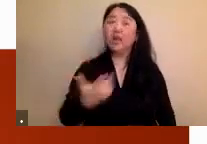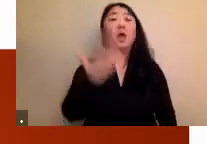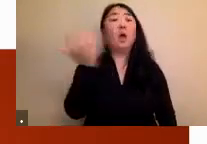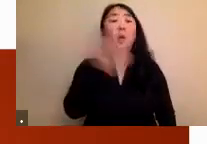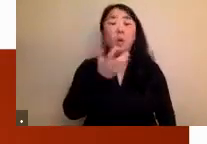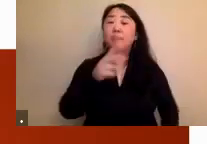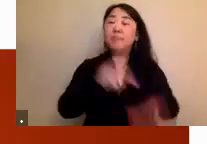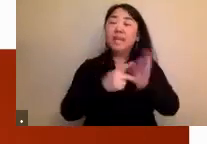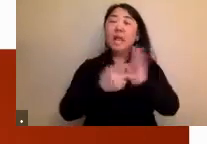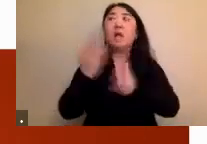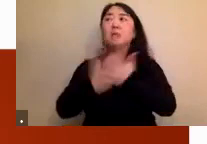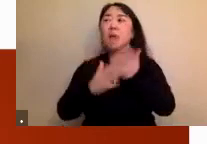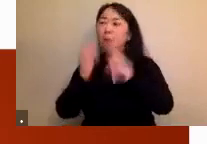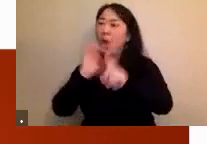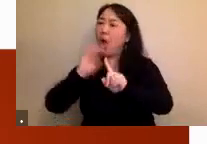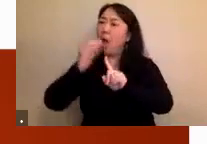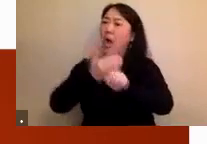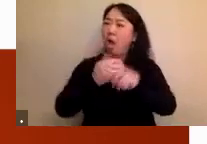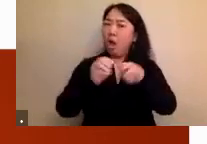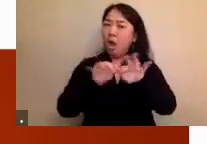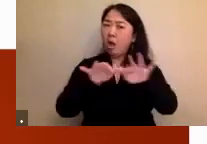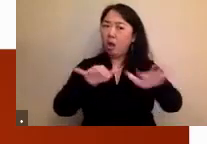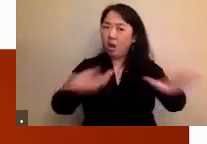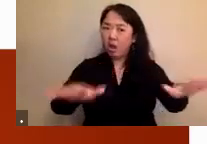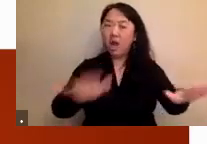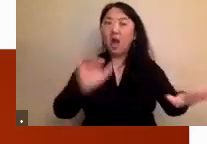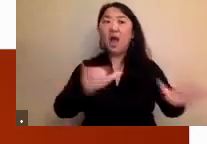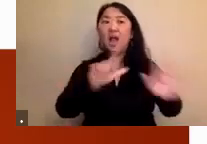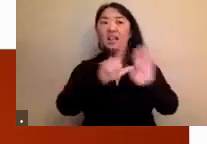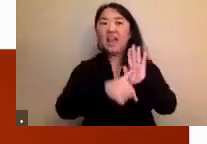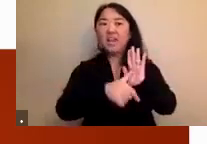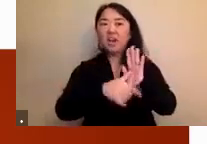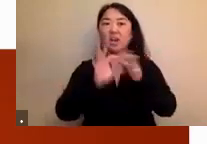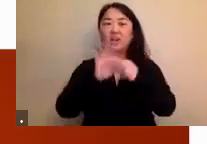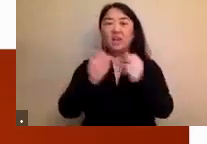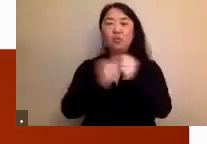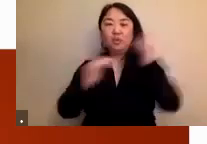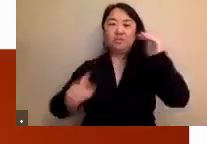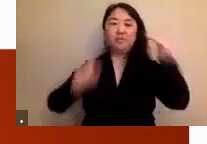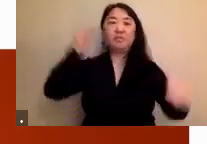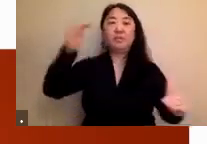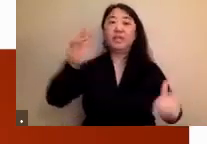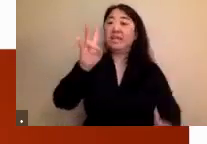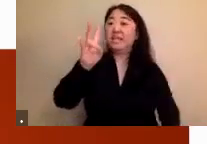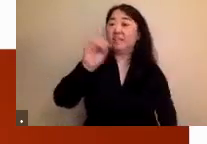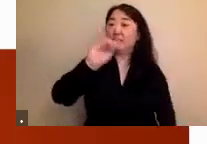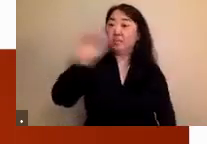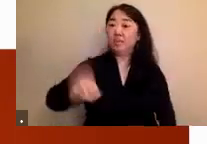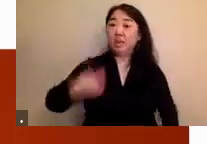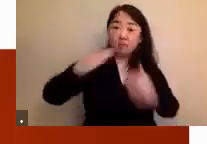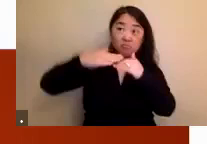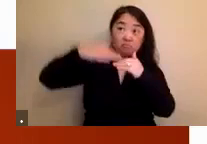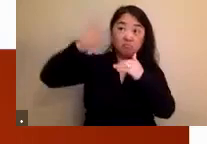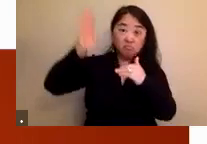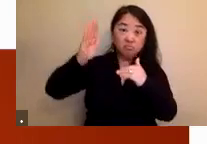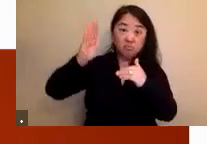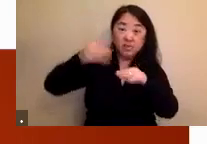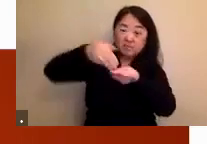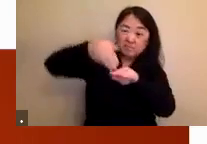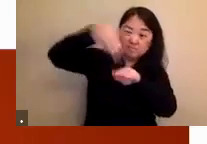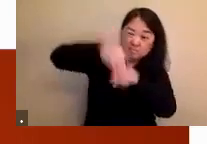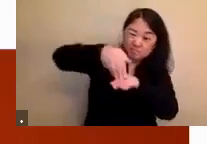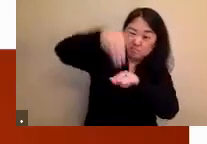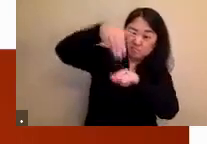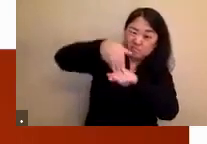terms of inequities. So 75% or more of impervious surfaces,